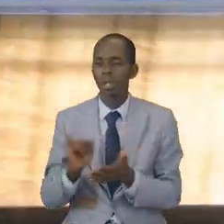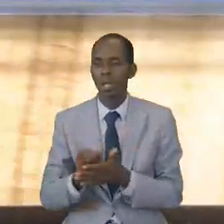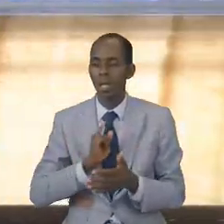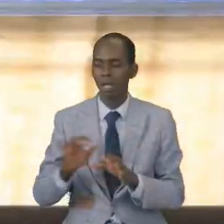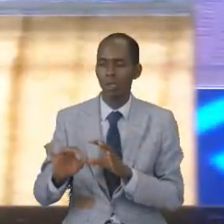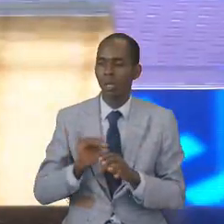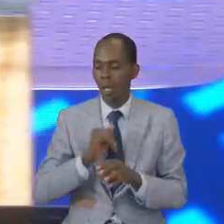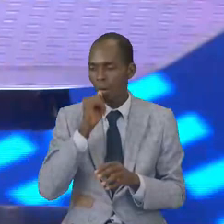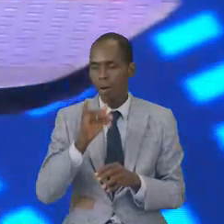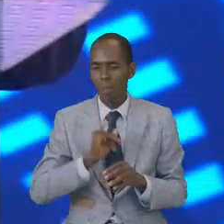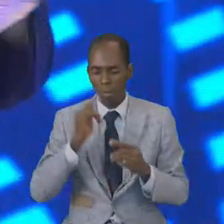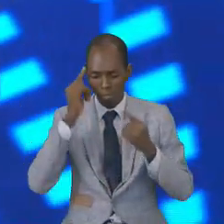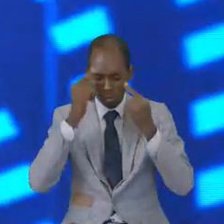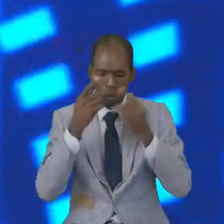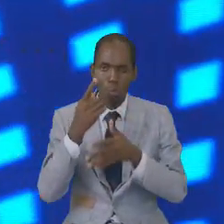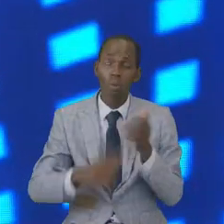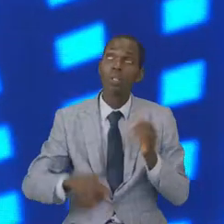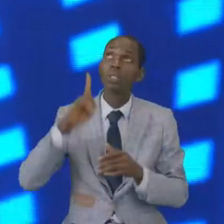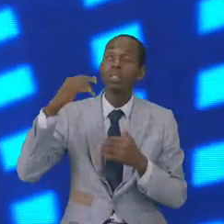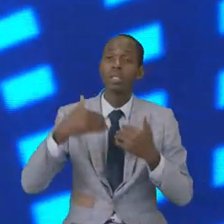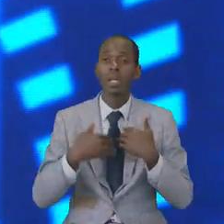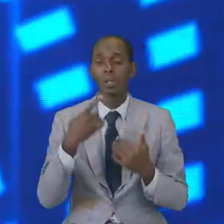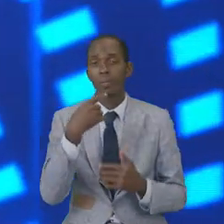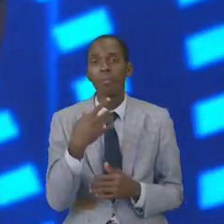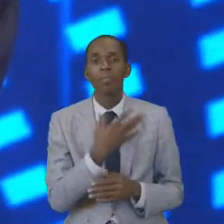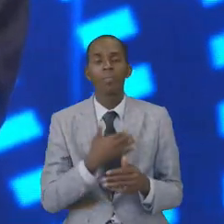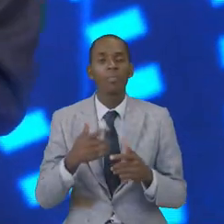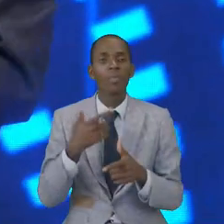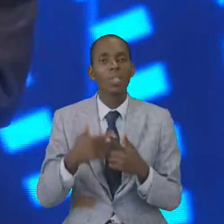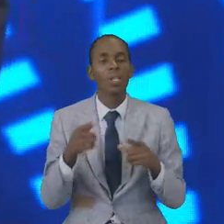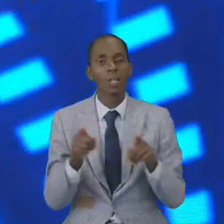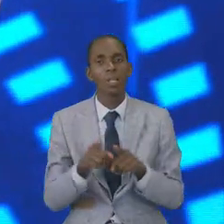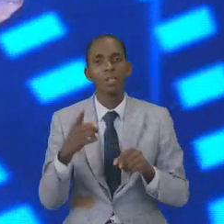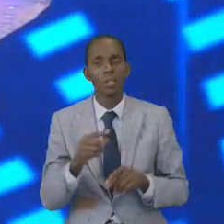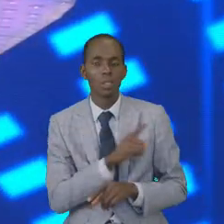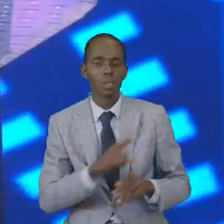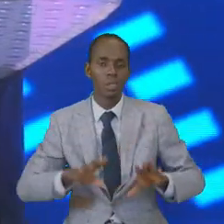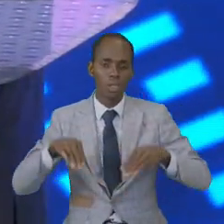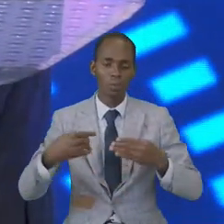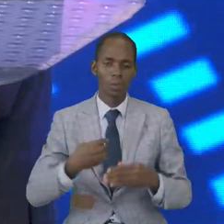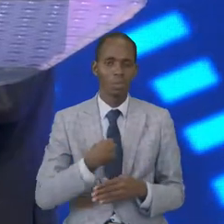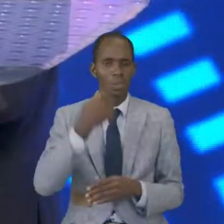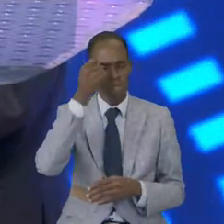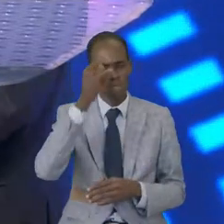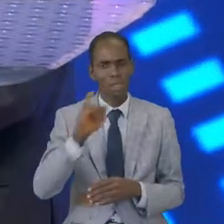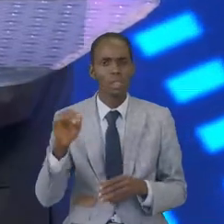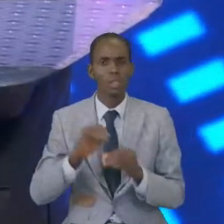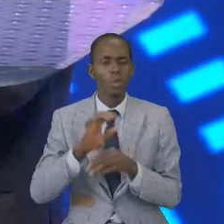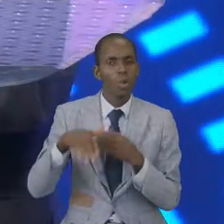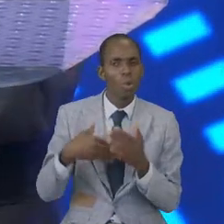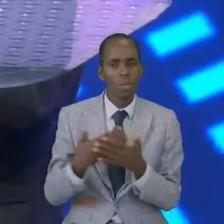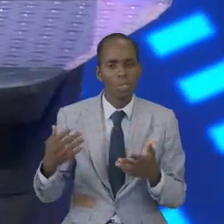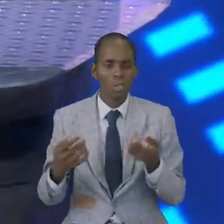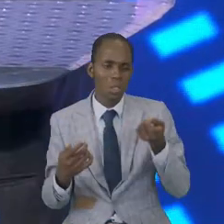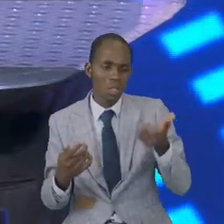I considering what he has said? And then has the Lord given me understanding in all things, in little